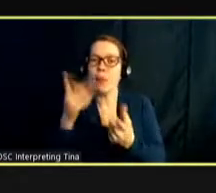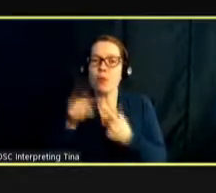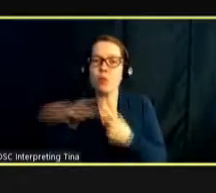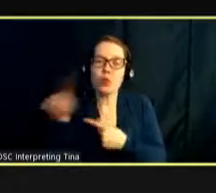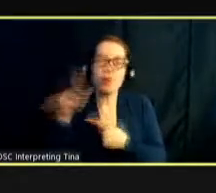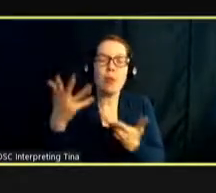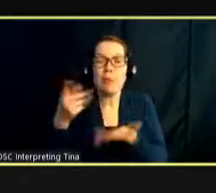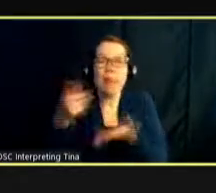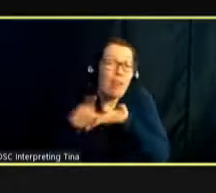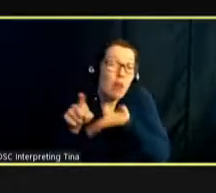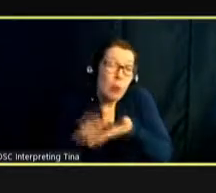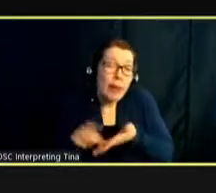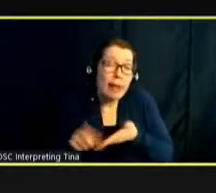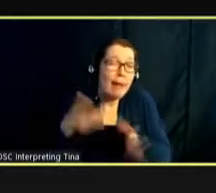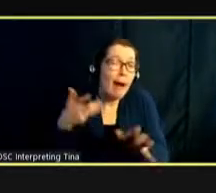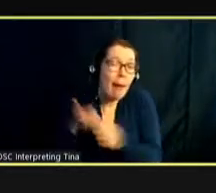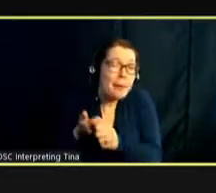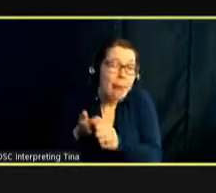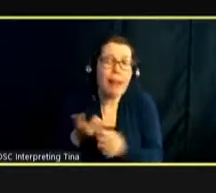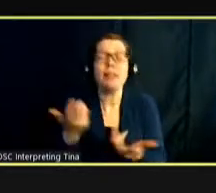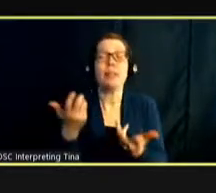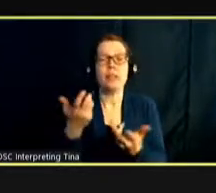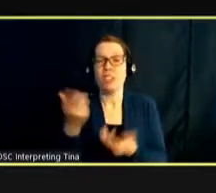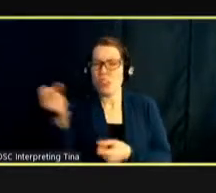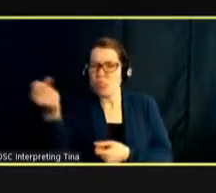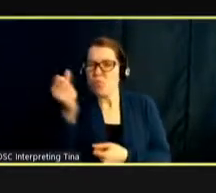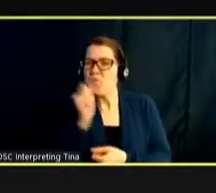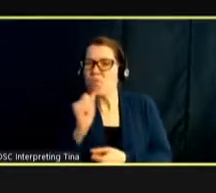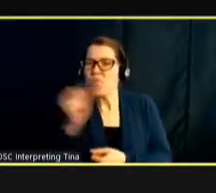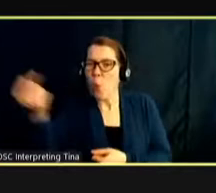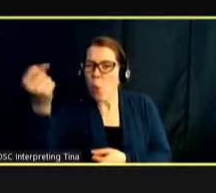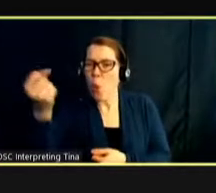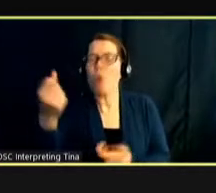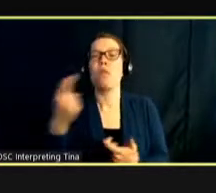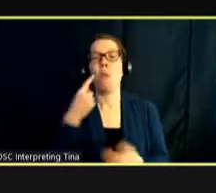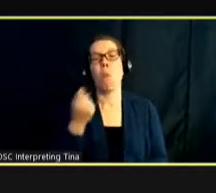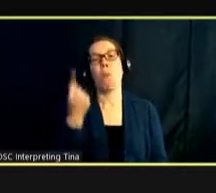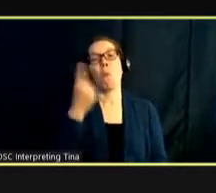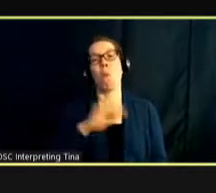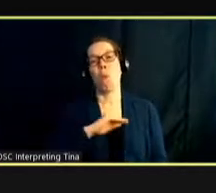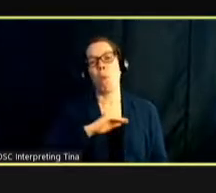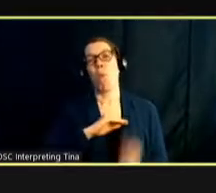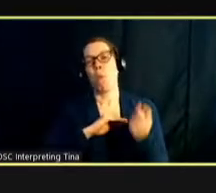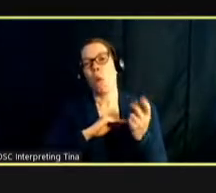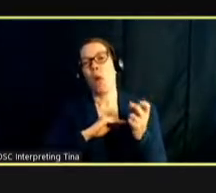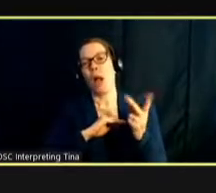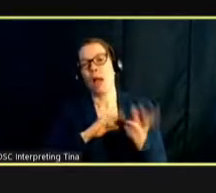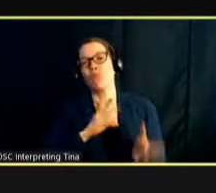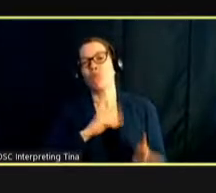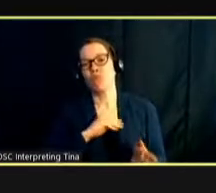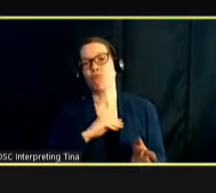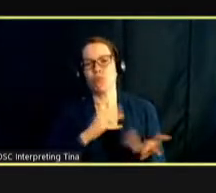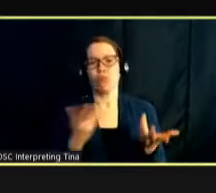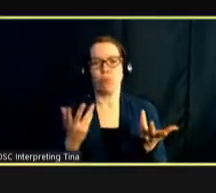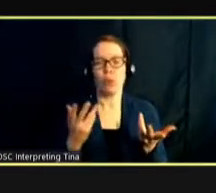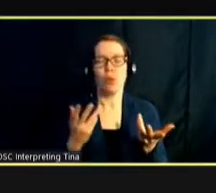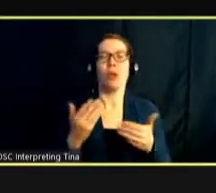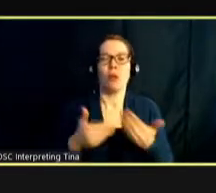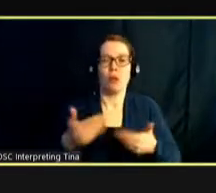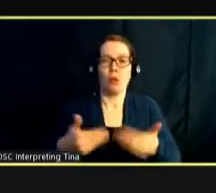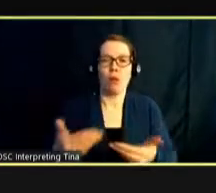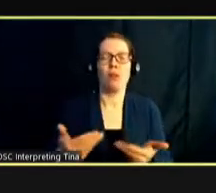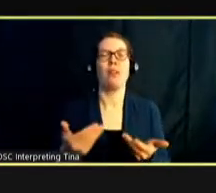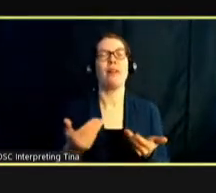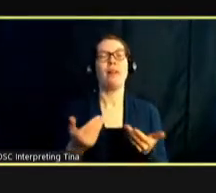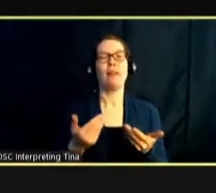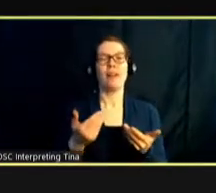is where we're at. You know, hang on, so that they're made comfortable. And I think, you know, the big thing with all this